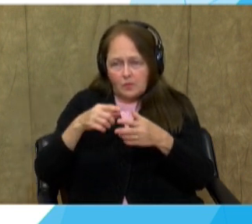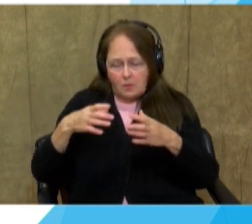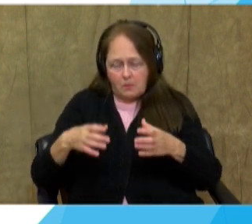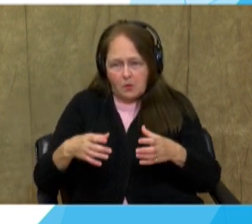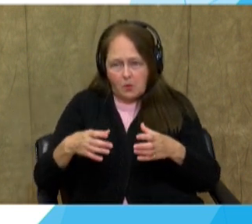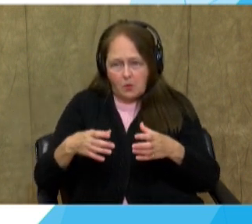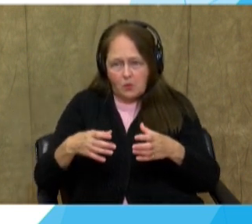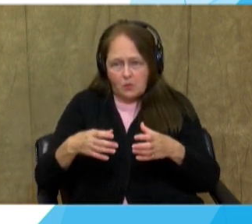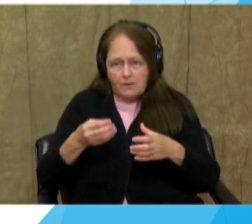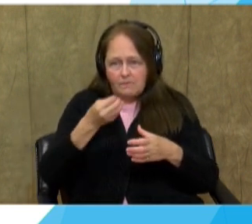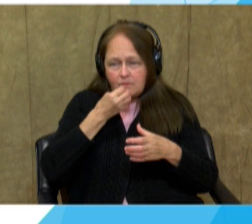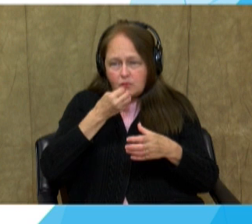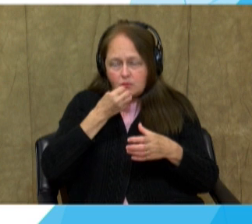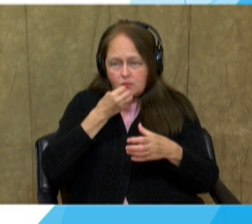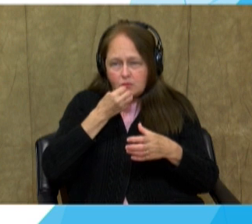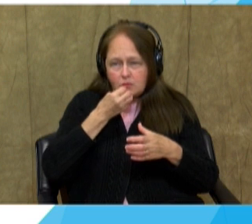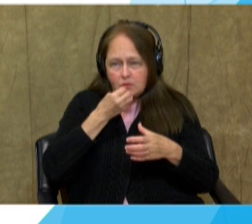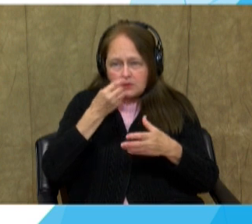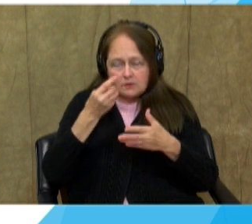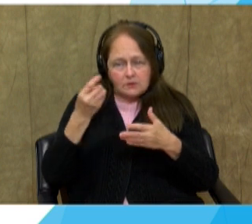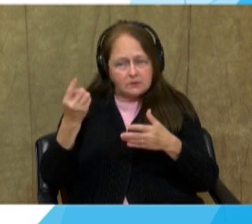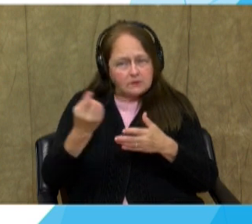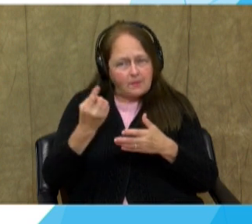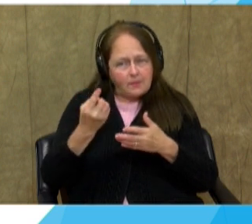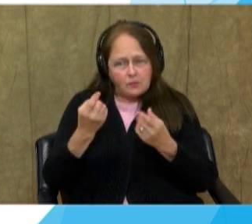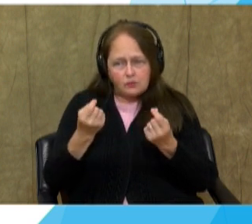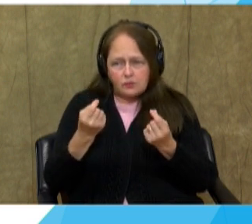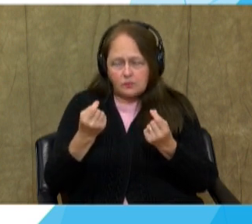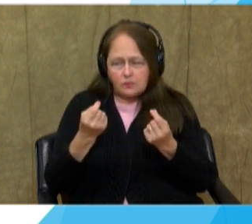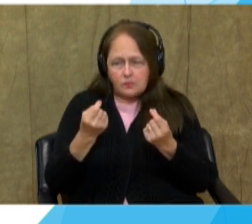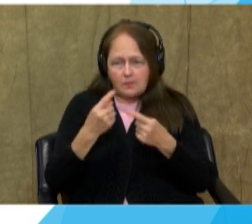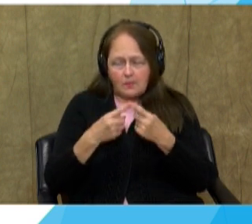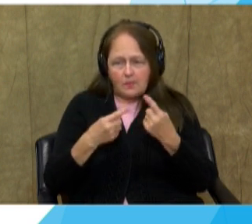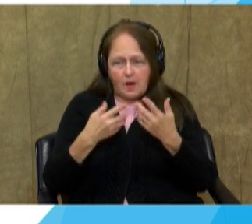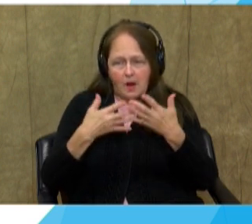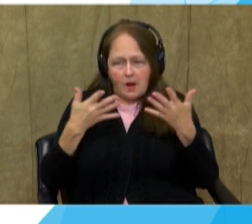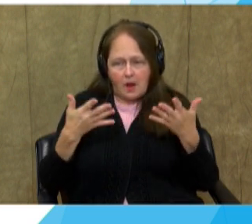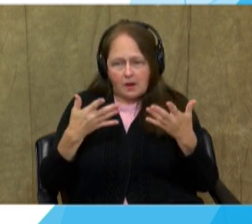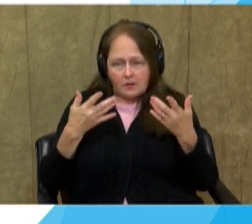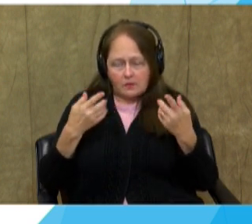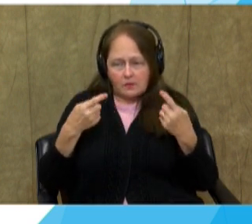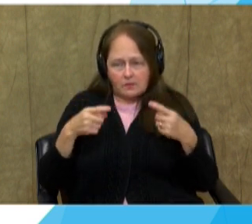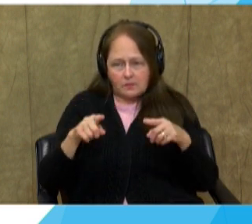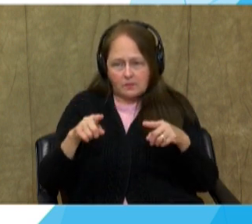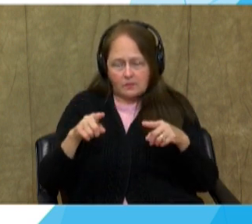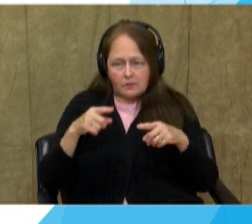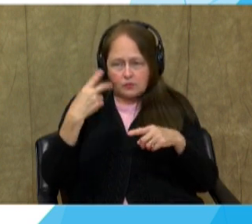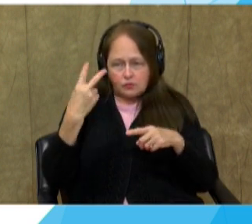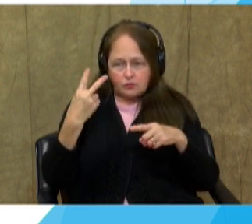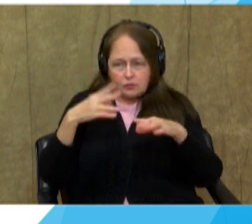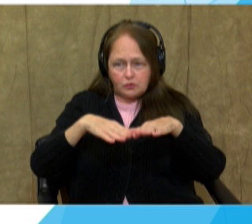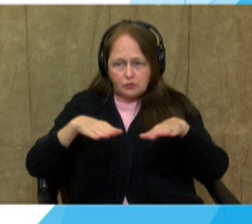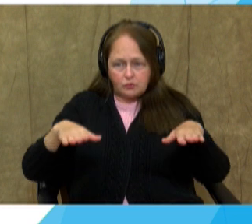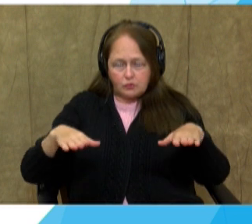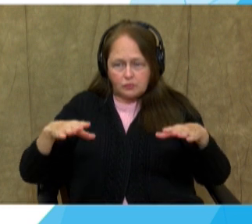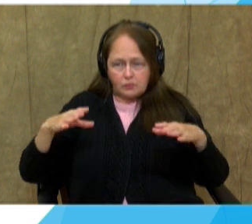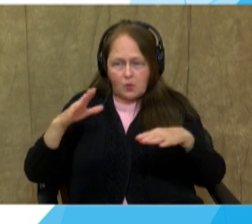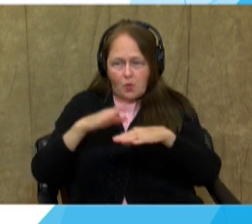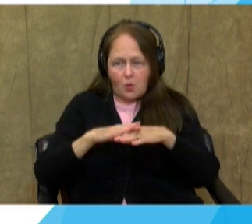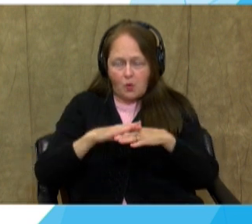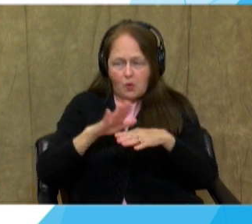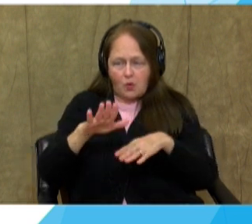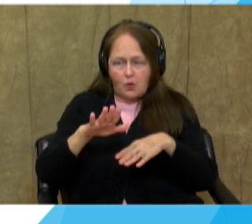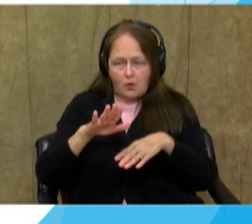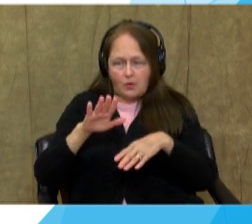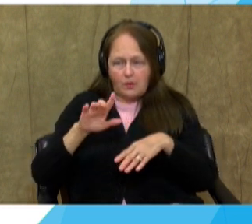in her hand with some food in it. She's doing something. But there's a lot going on. There are 2 children attached to her